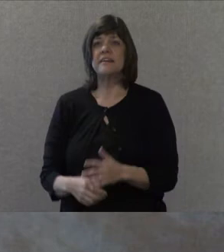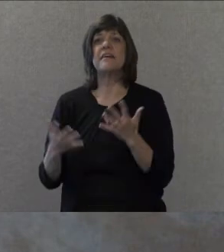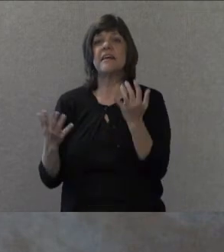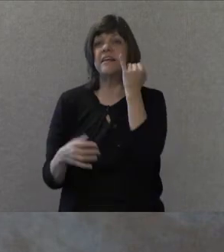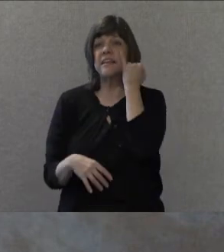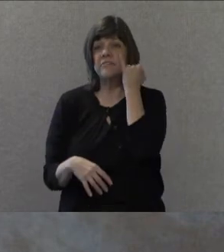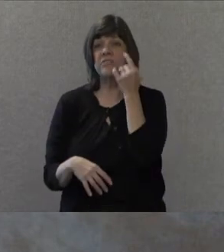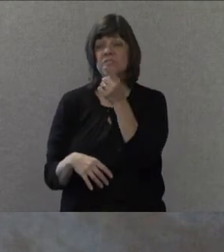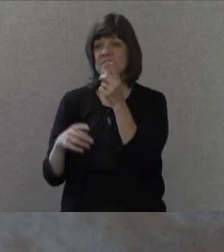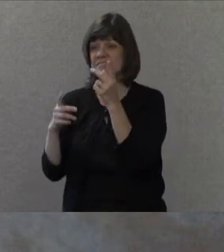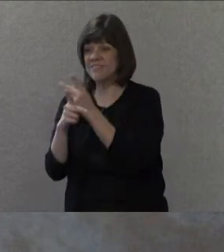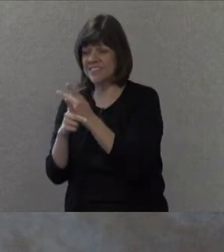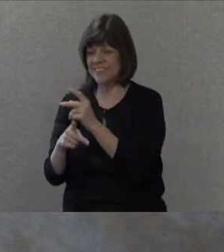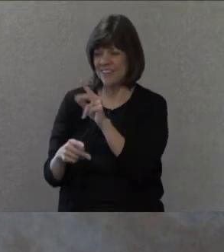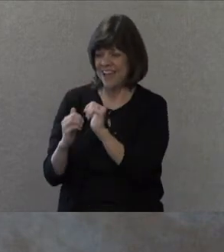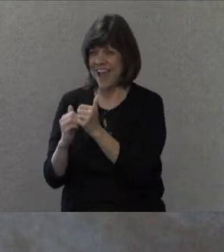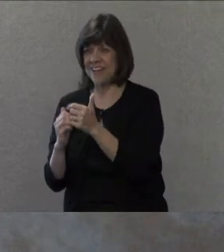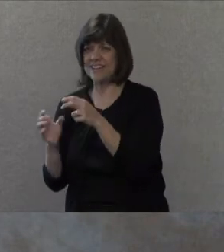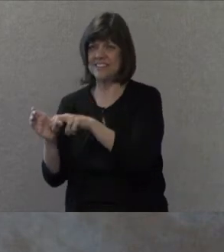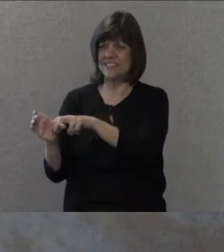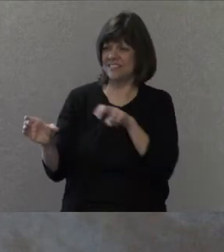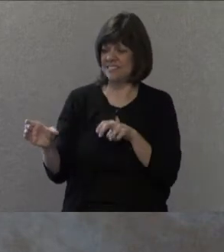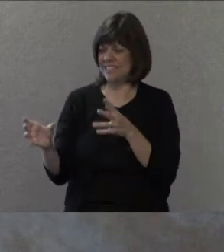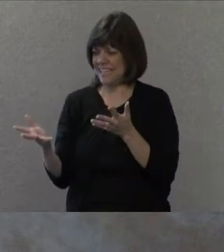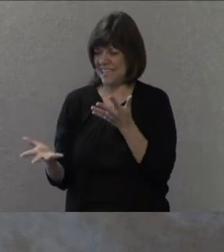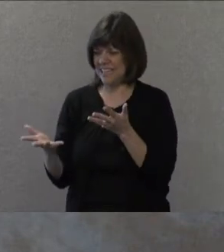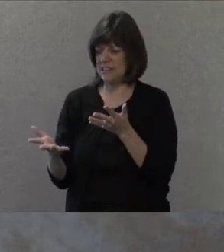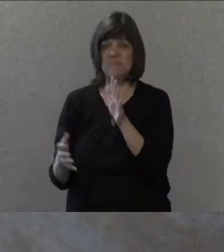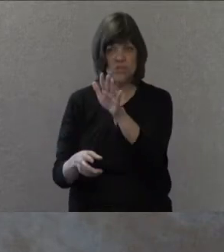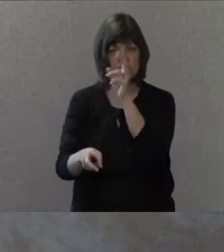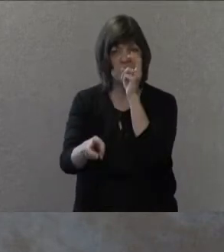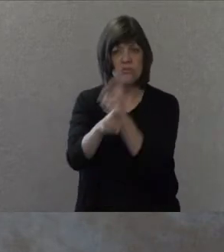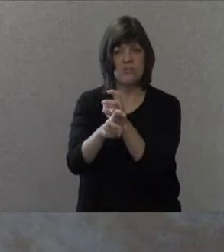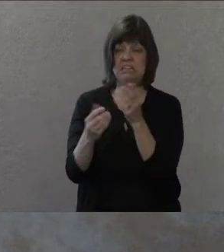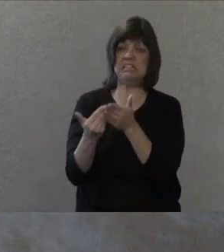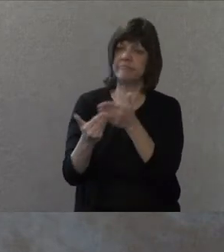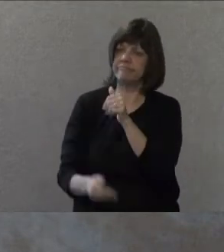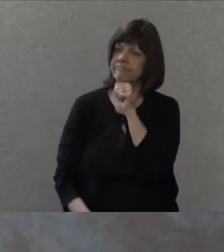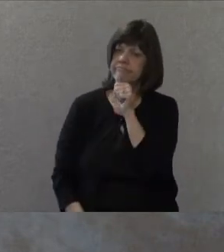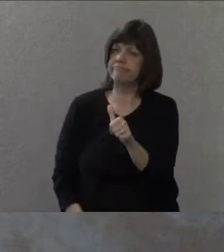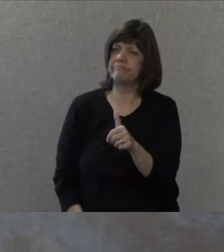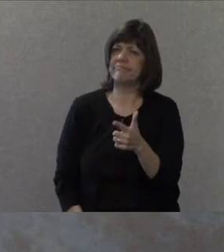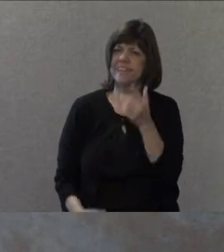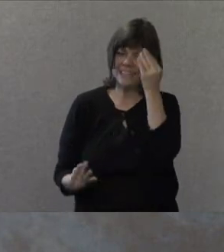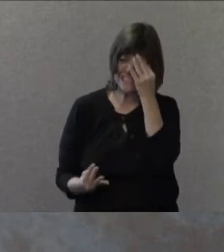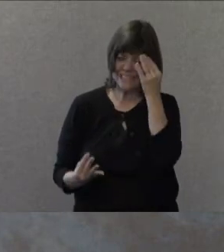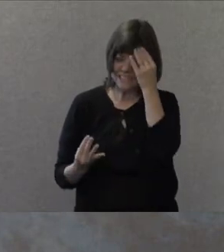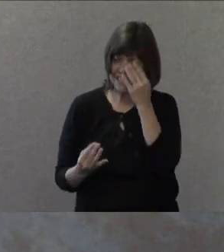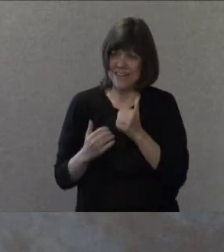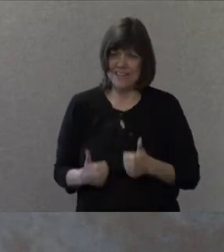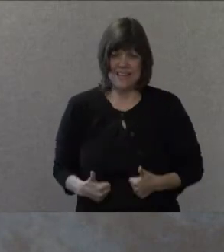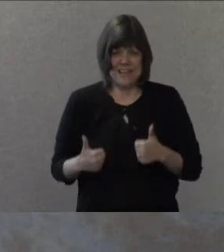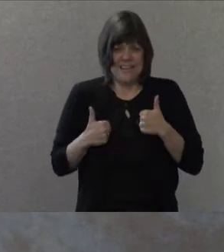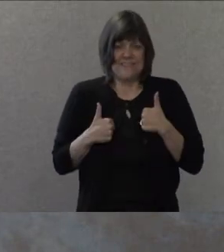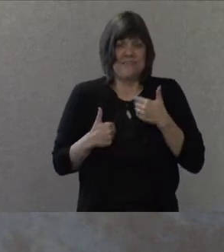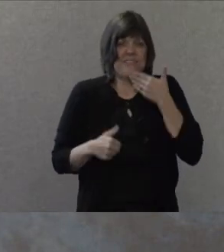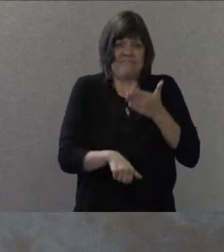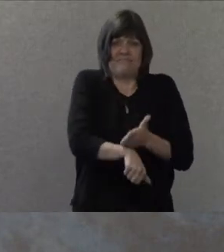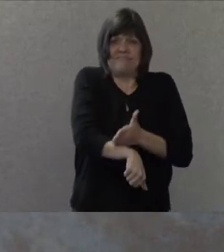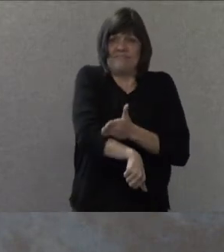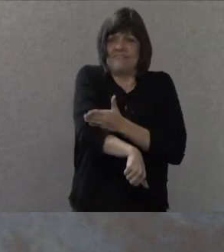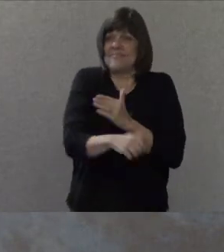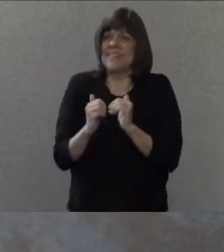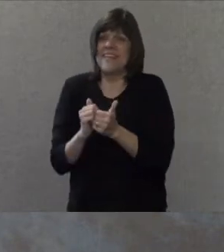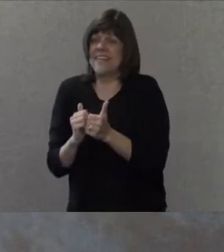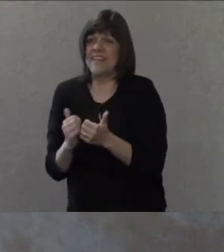just try to figure out a way to get out. And sometimes it's hard, but you got to figure out a way to get out so life will